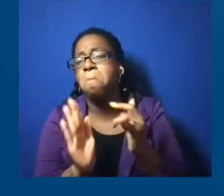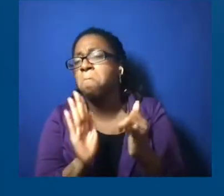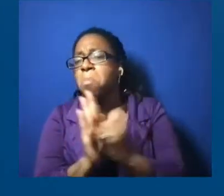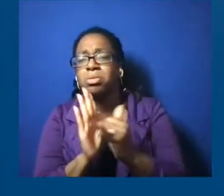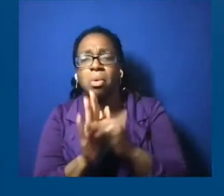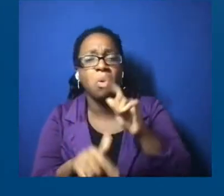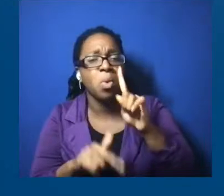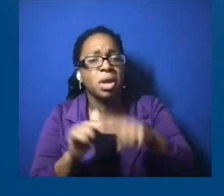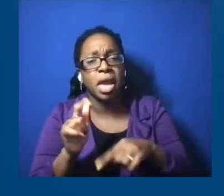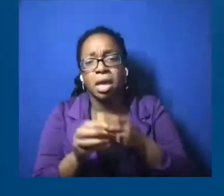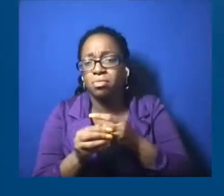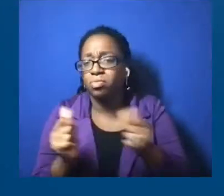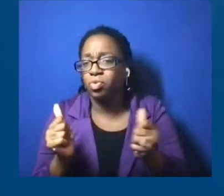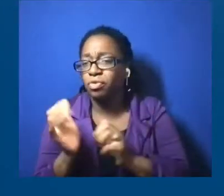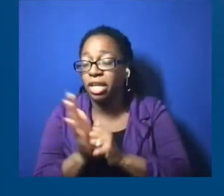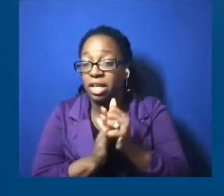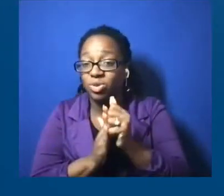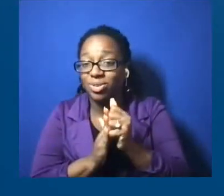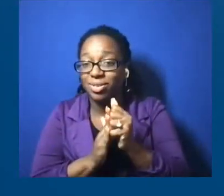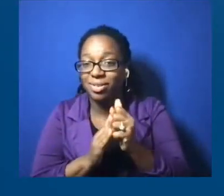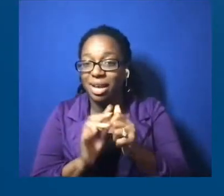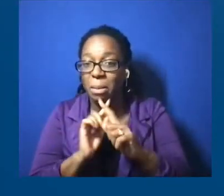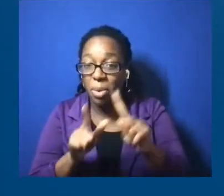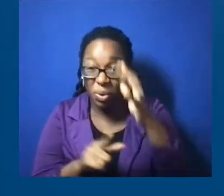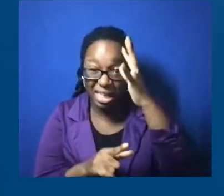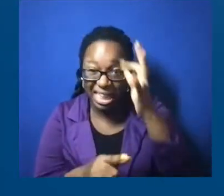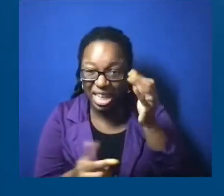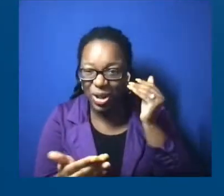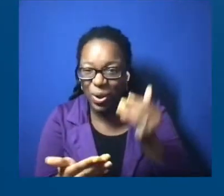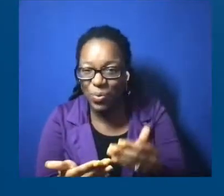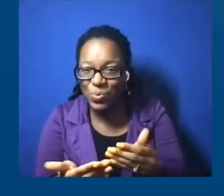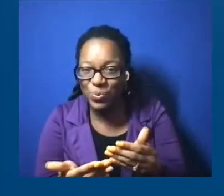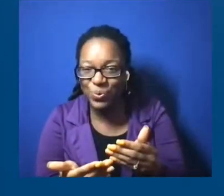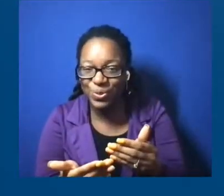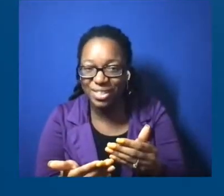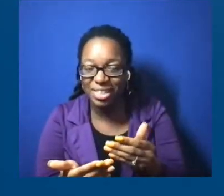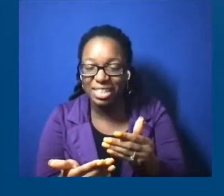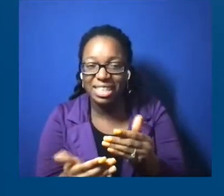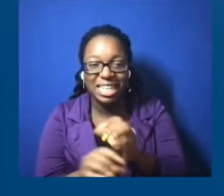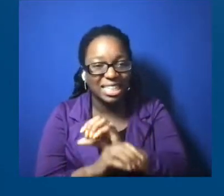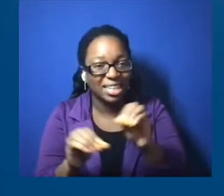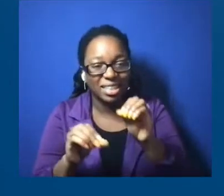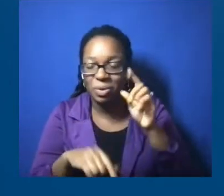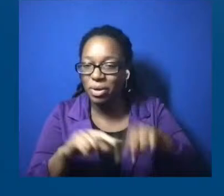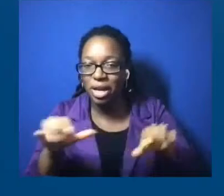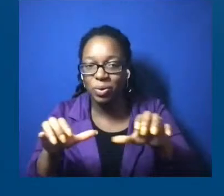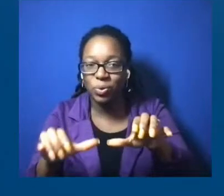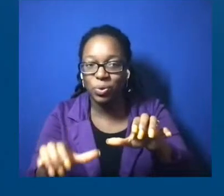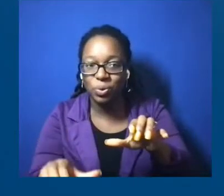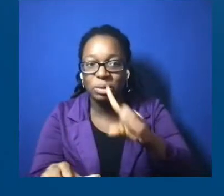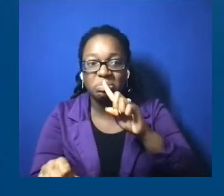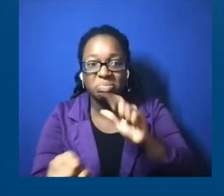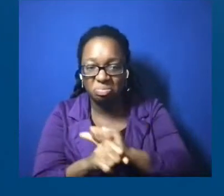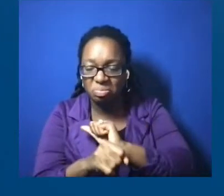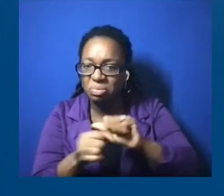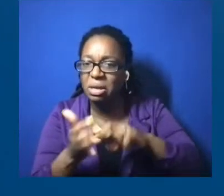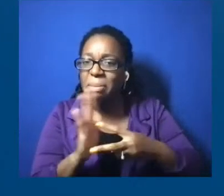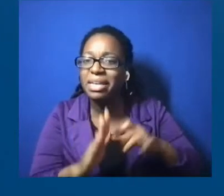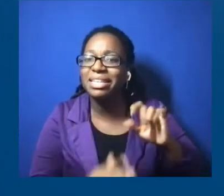our capacity. I mean it. Not a joke. Not a joke. So, folks,